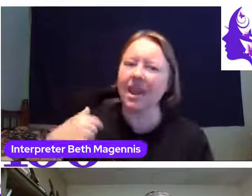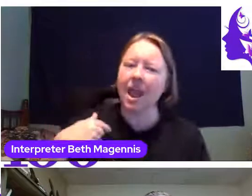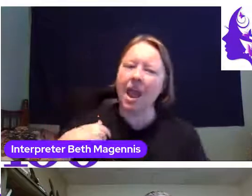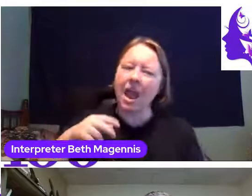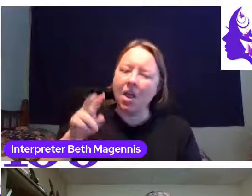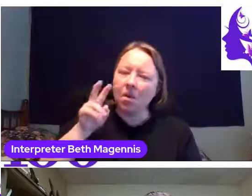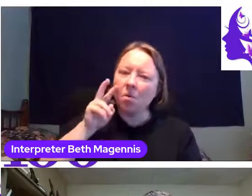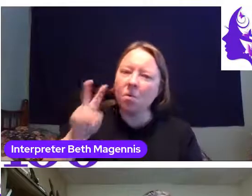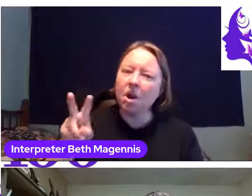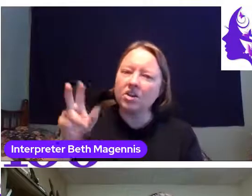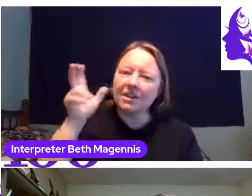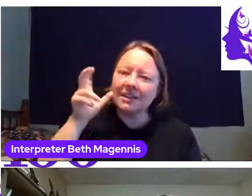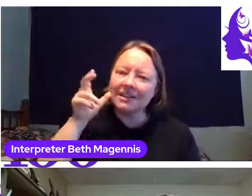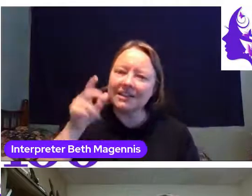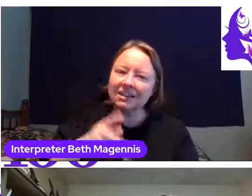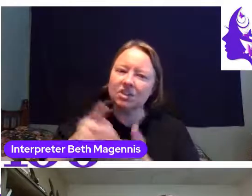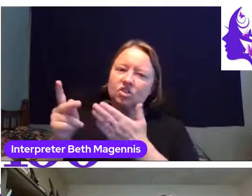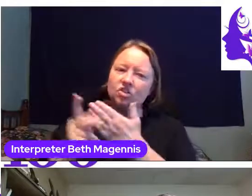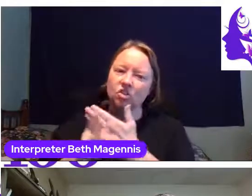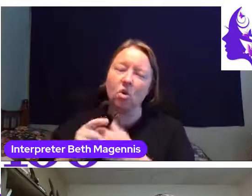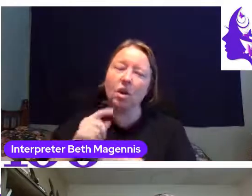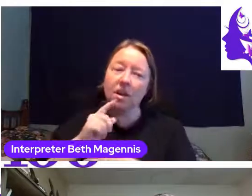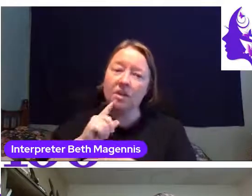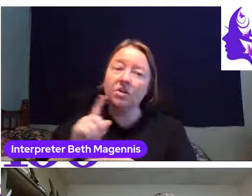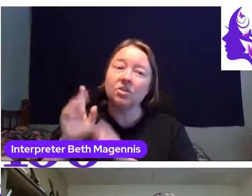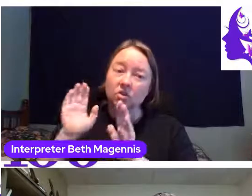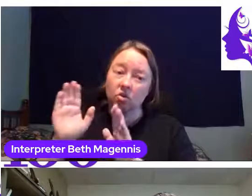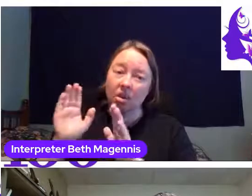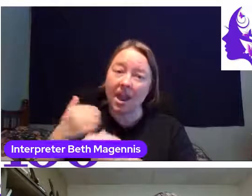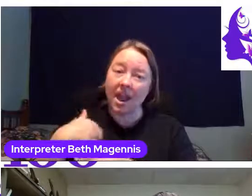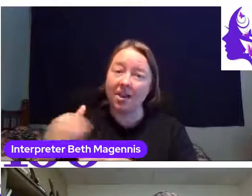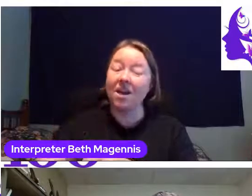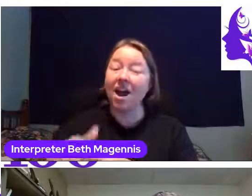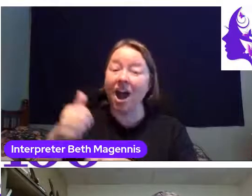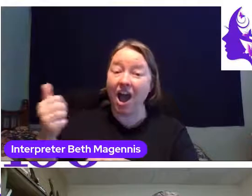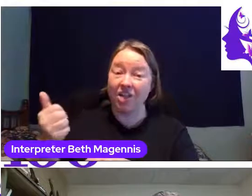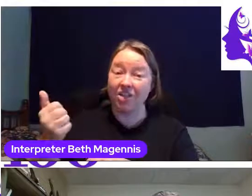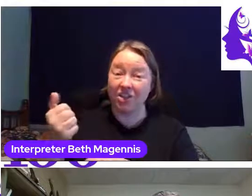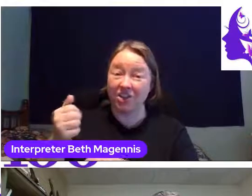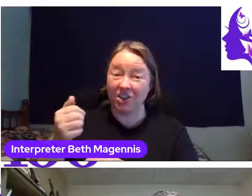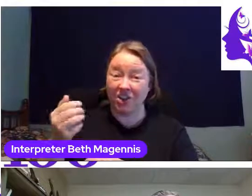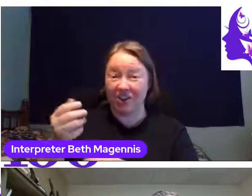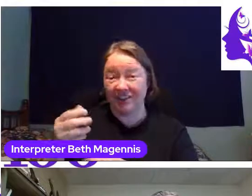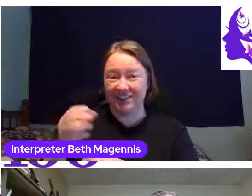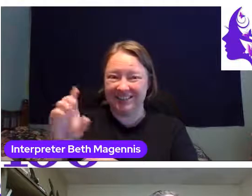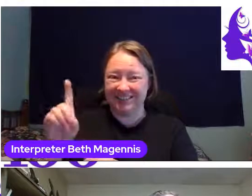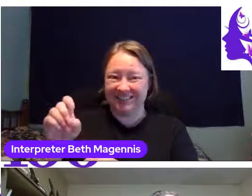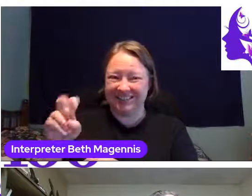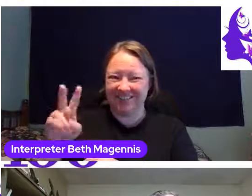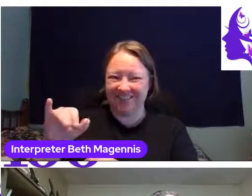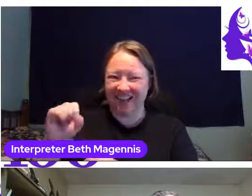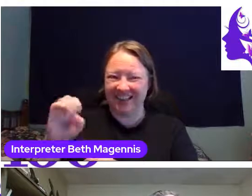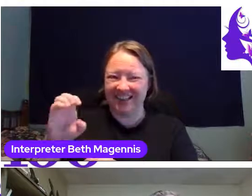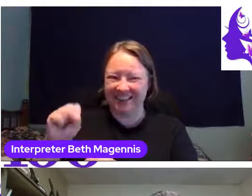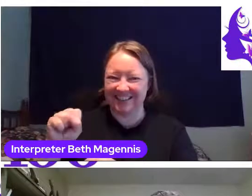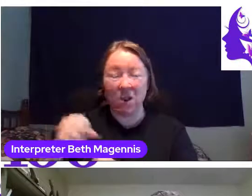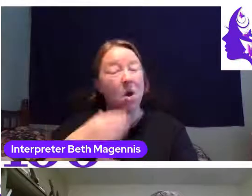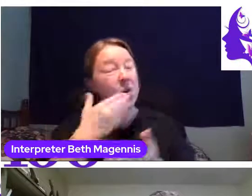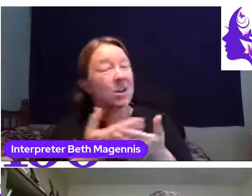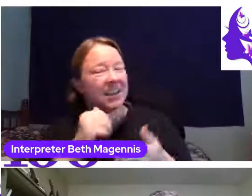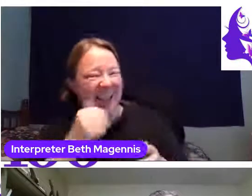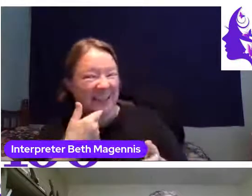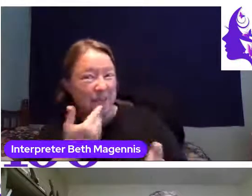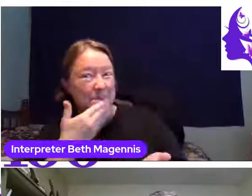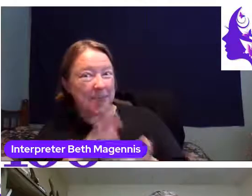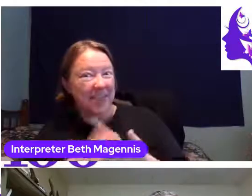watching and listening to the show, and it was great. I have other devices, so I'm just watching. Good thing we didn't say anything bad about her,